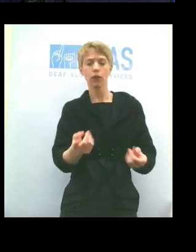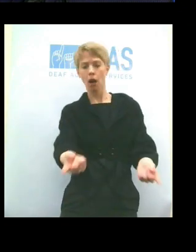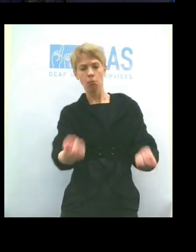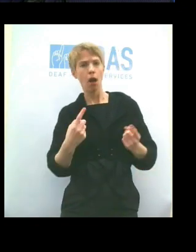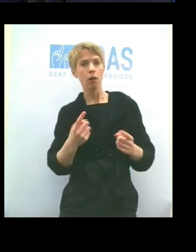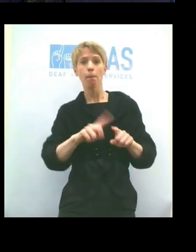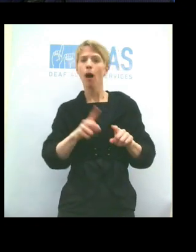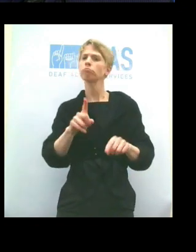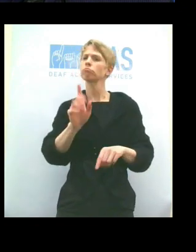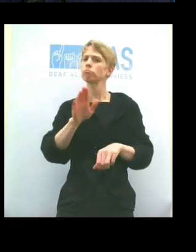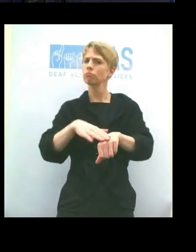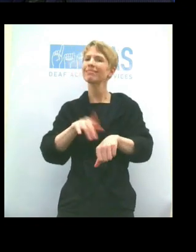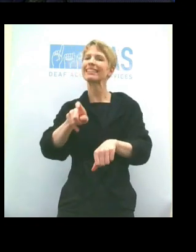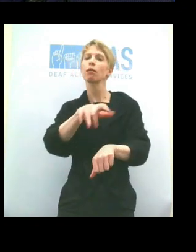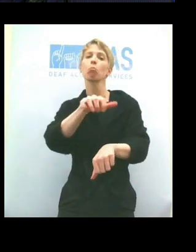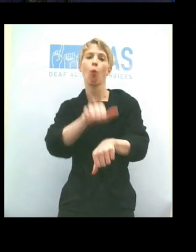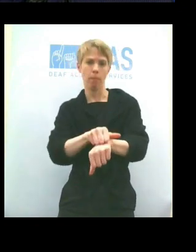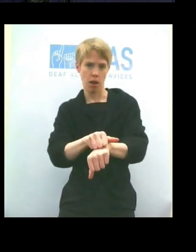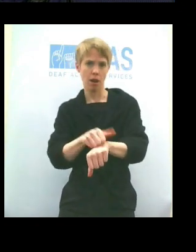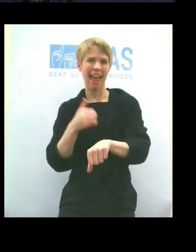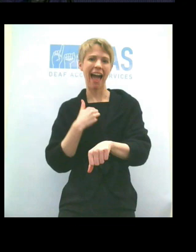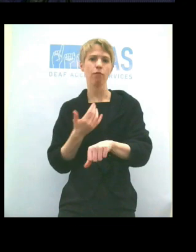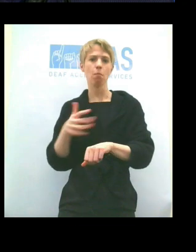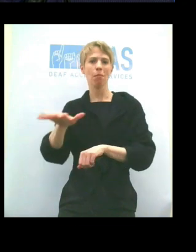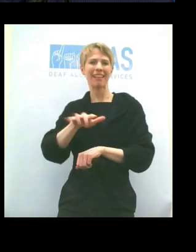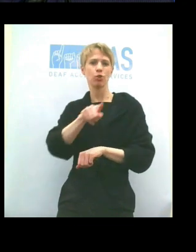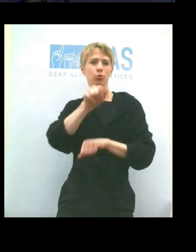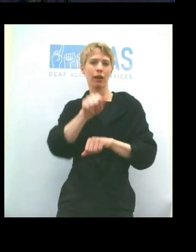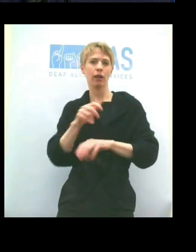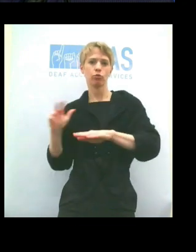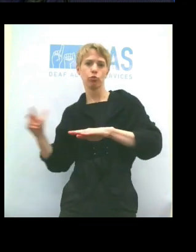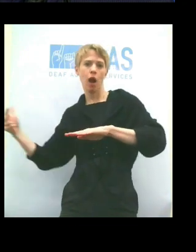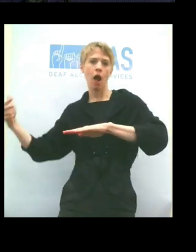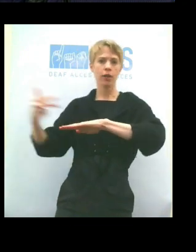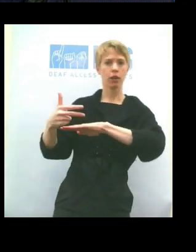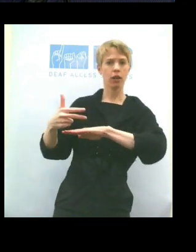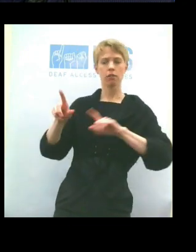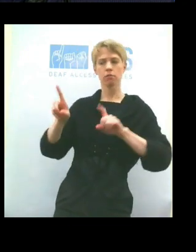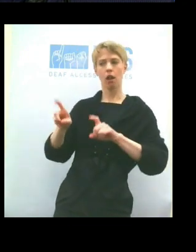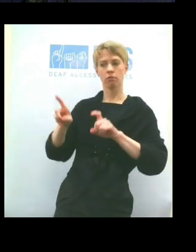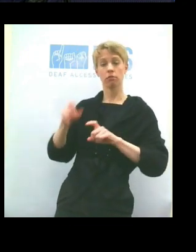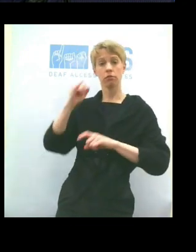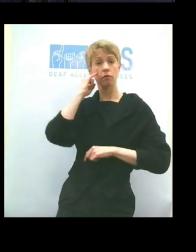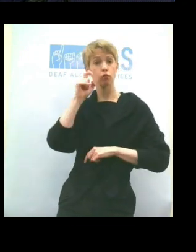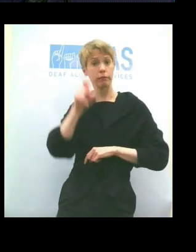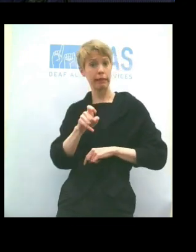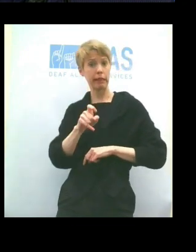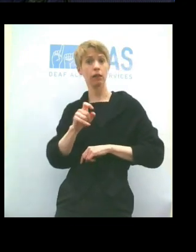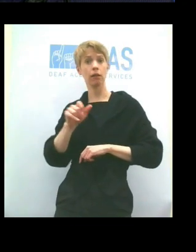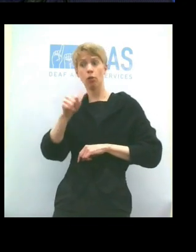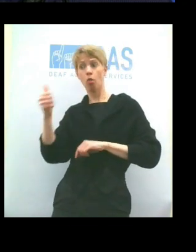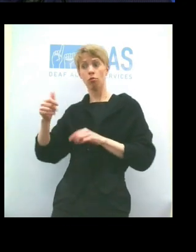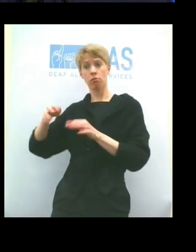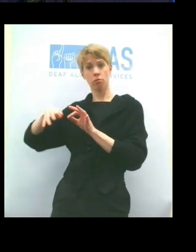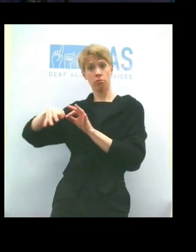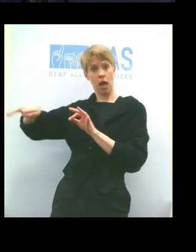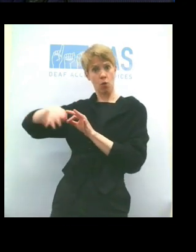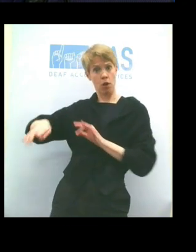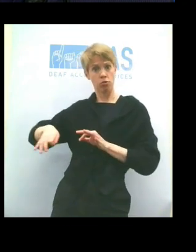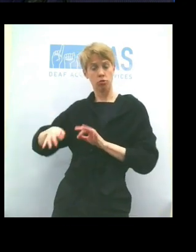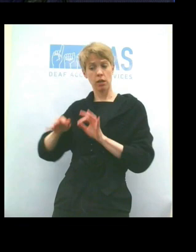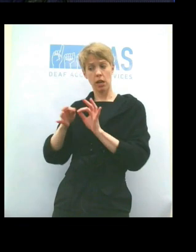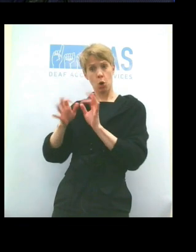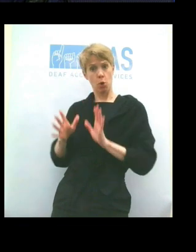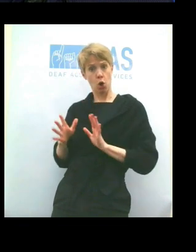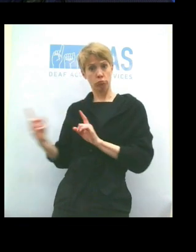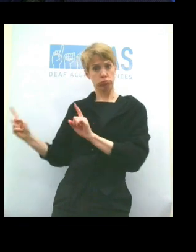only at drive-in sites. So please call that number, and if you need foreign language interpretation, it is available as well. You've seen